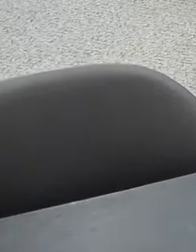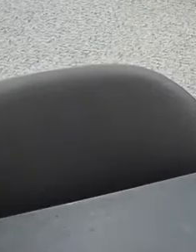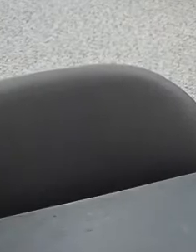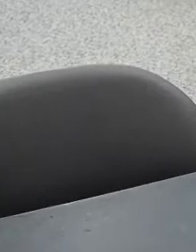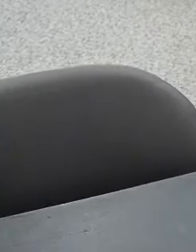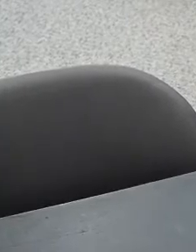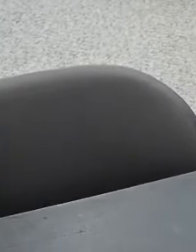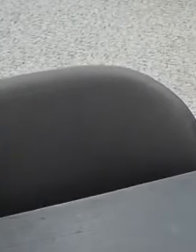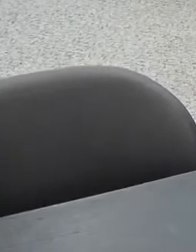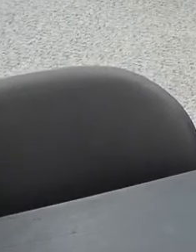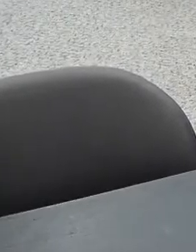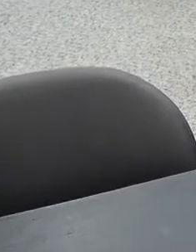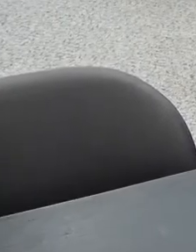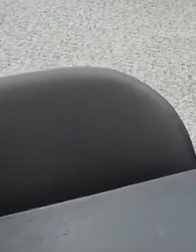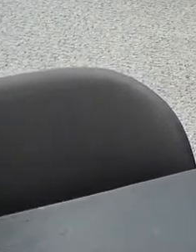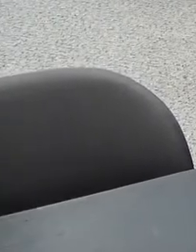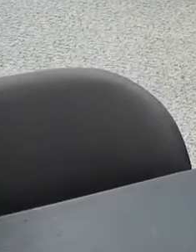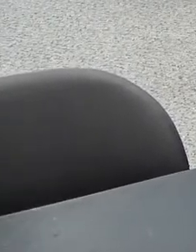Good evening.